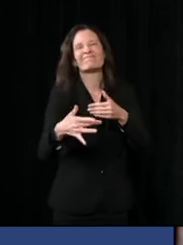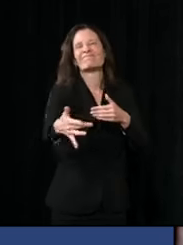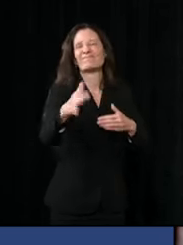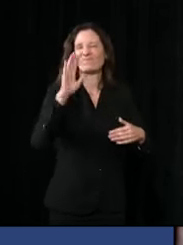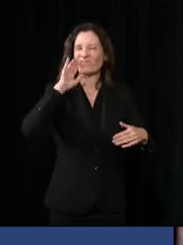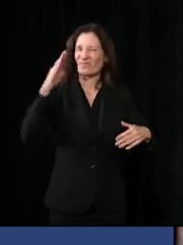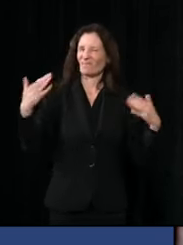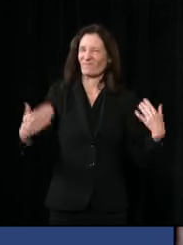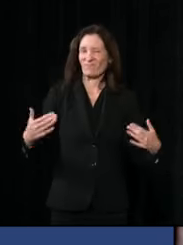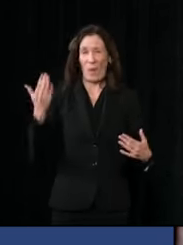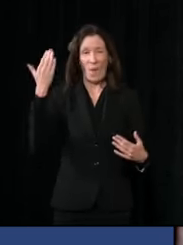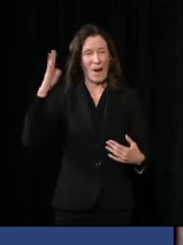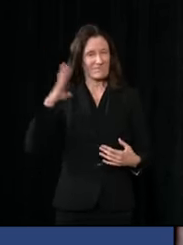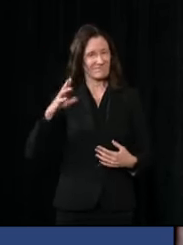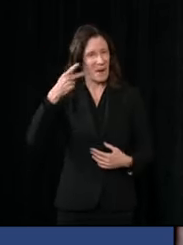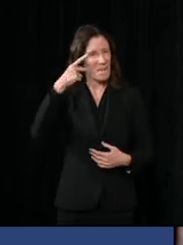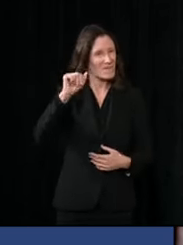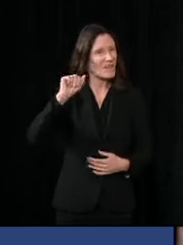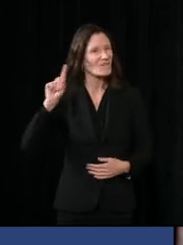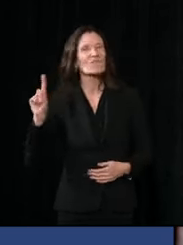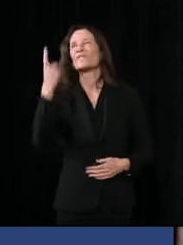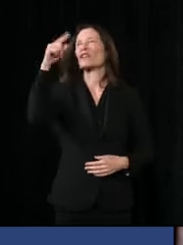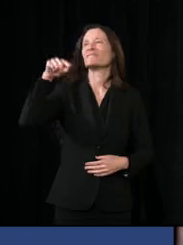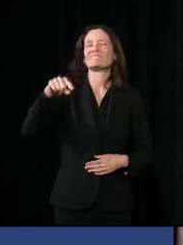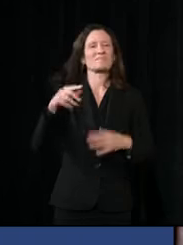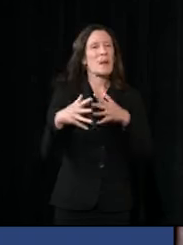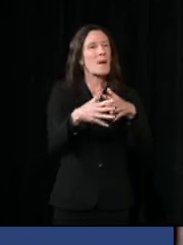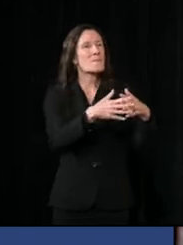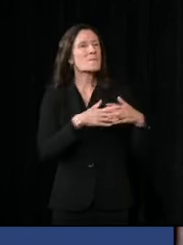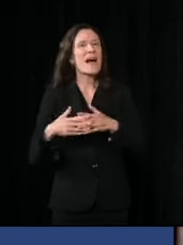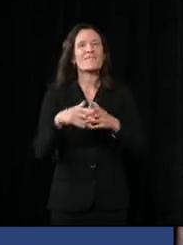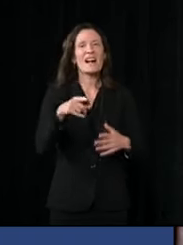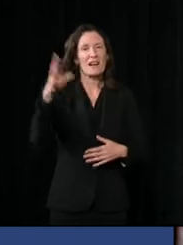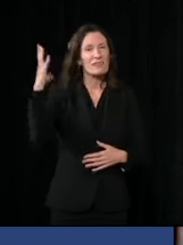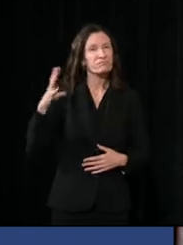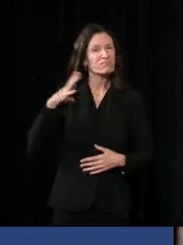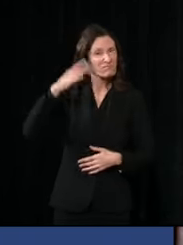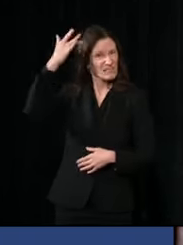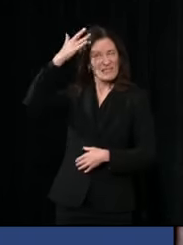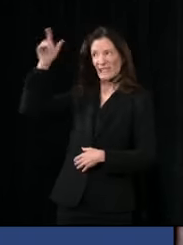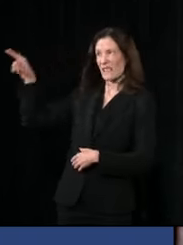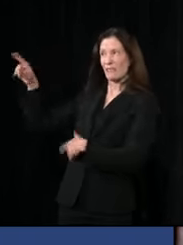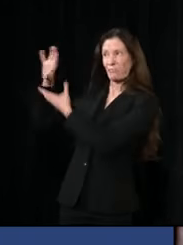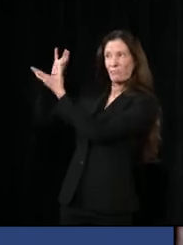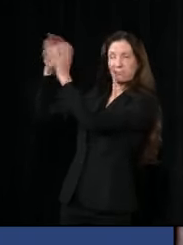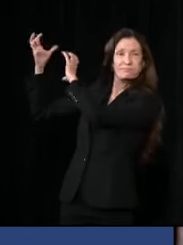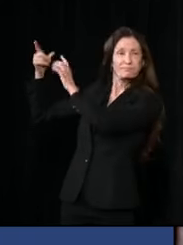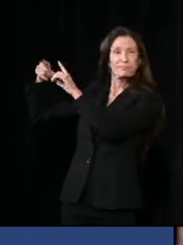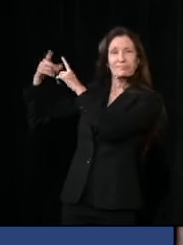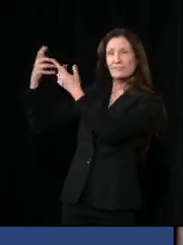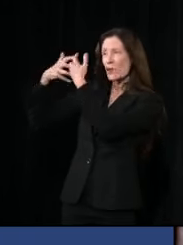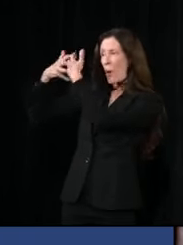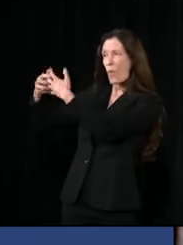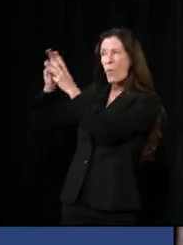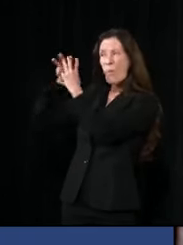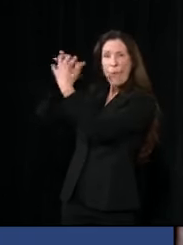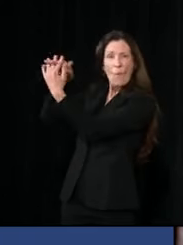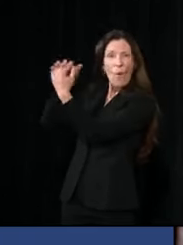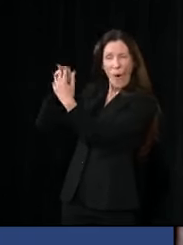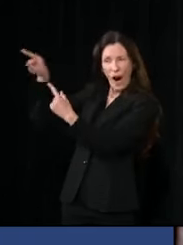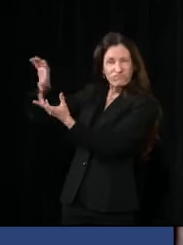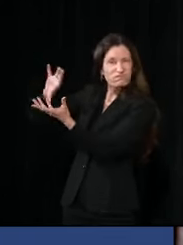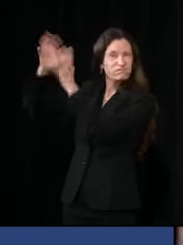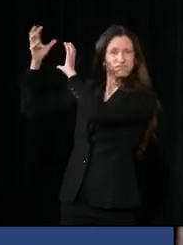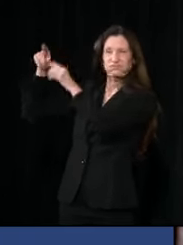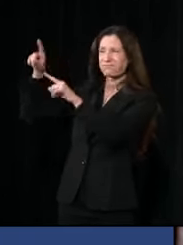previous pandemics in their tracks. We've built machines that have won wars and changed economies. I think back to